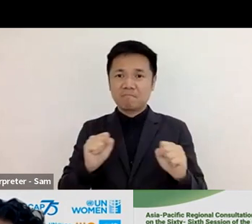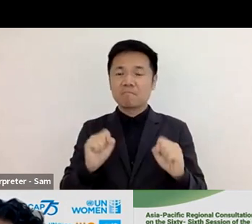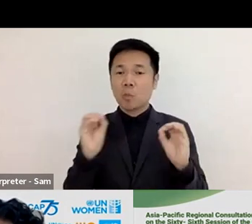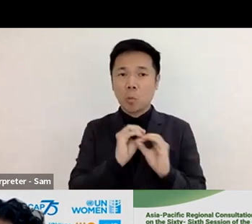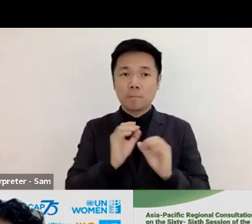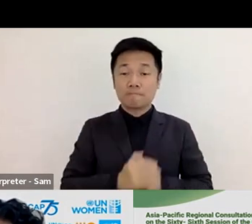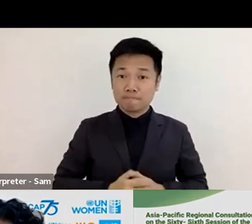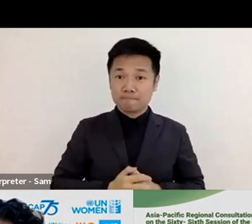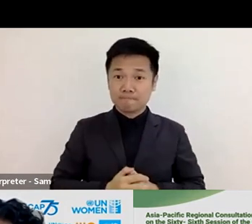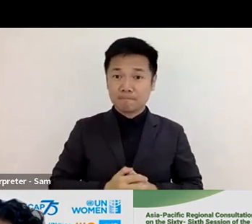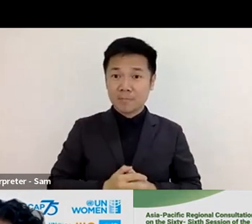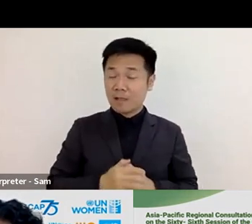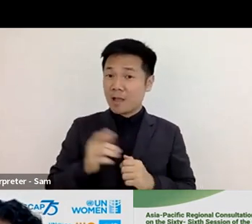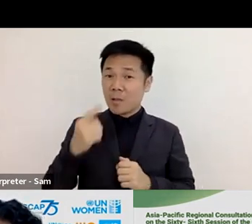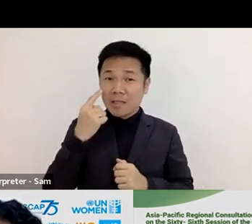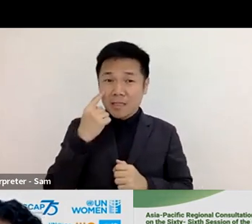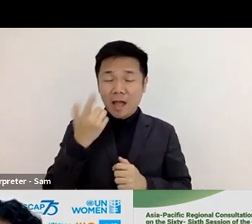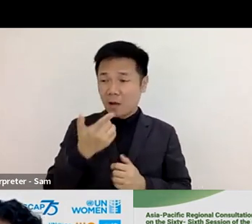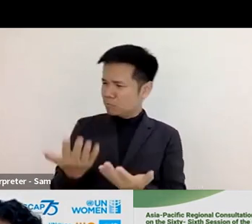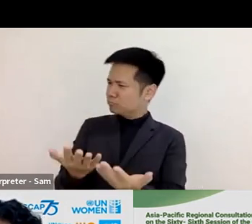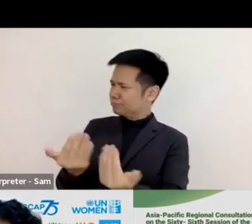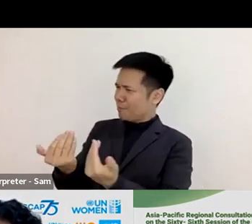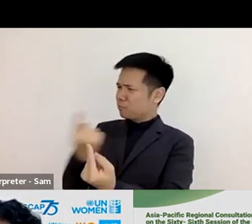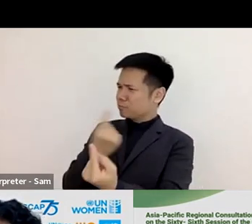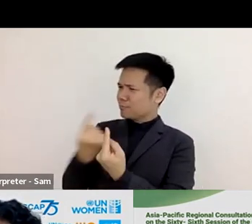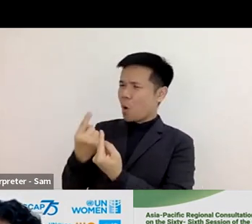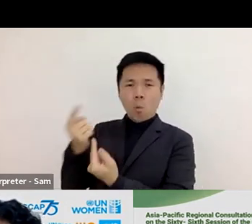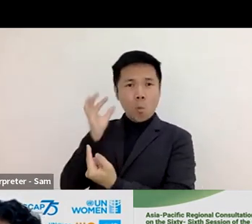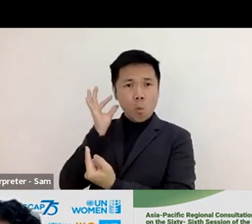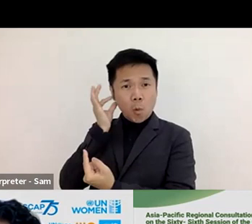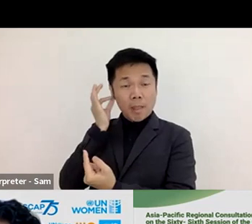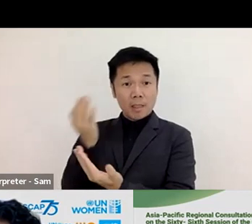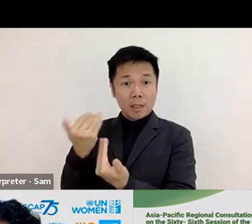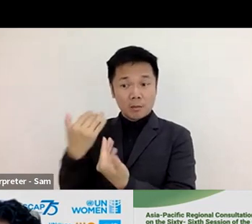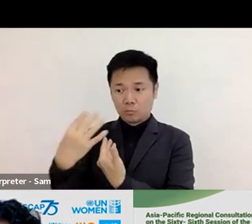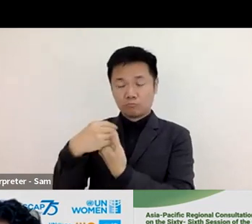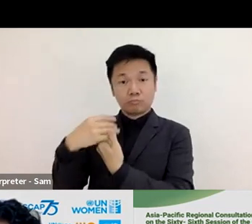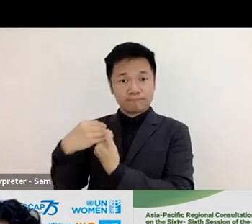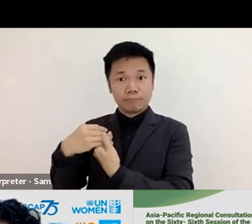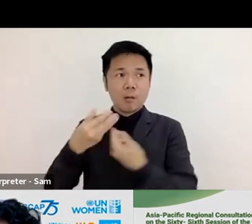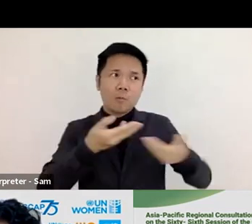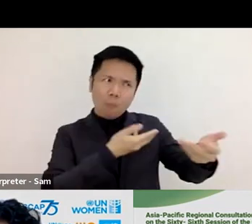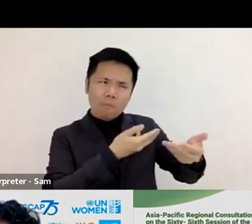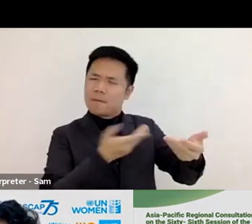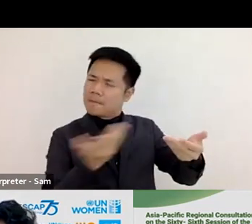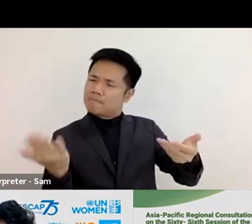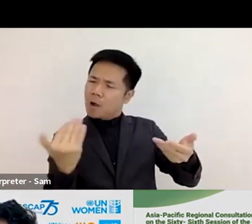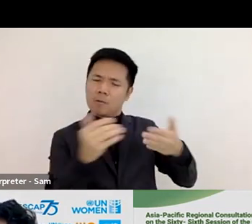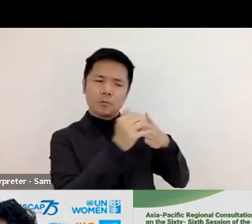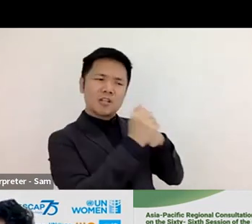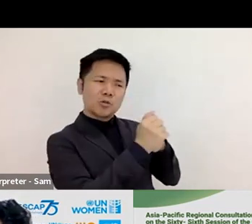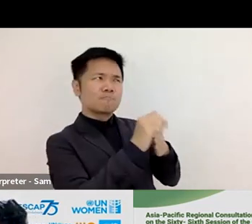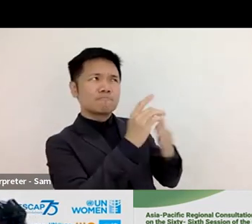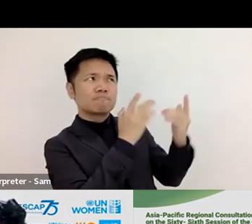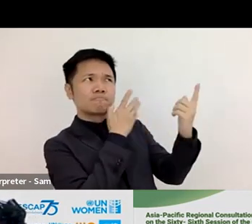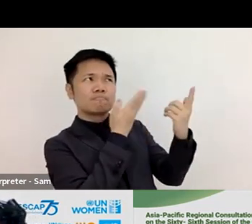value, promote, and amplify women's voices, agencies' participation, and leadership. We